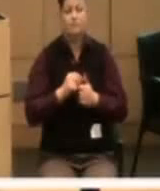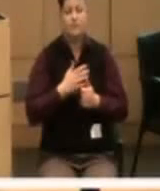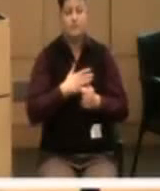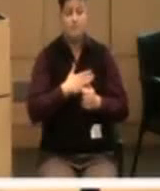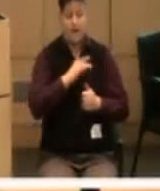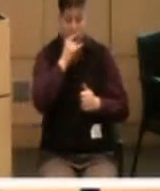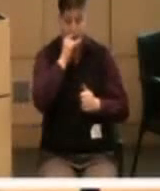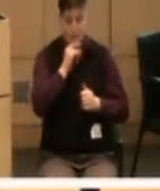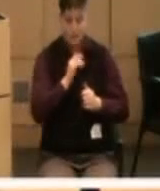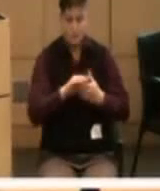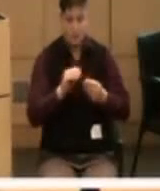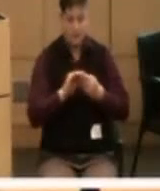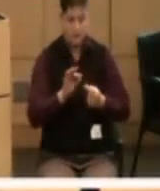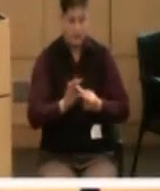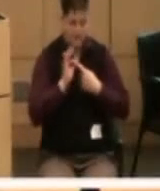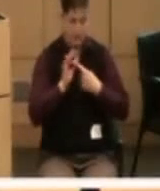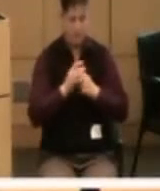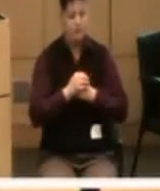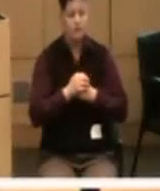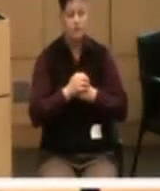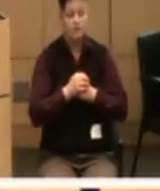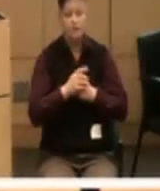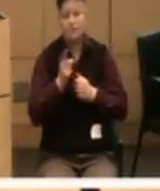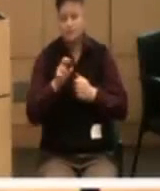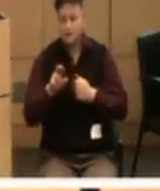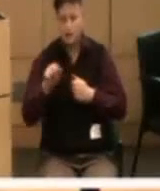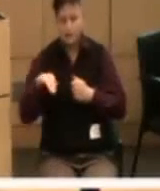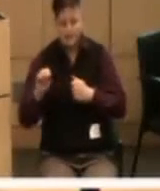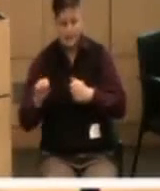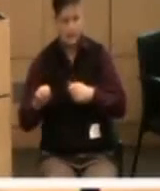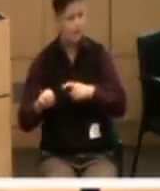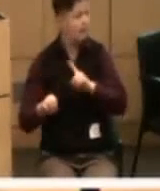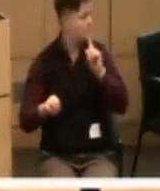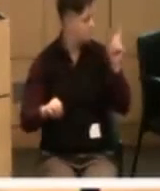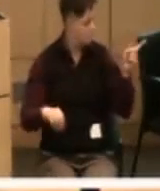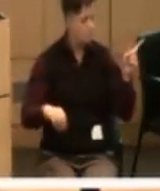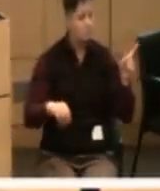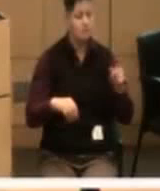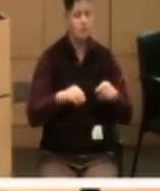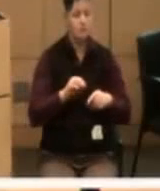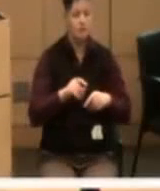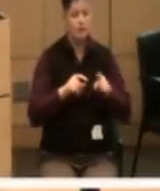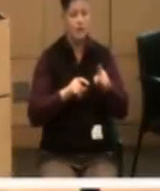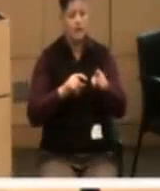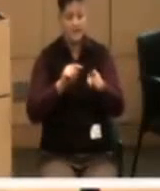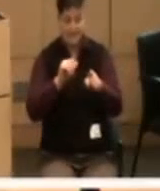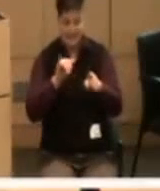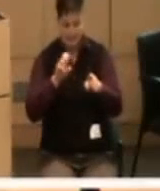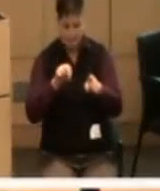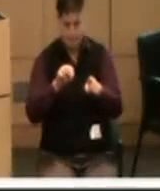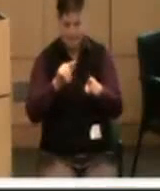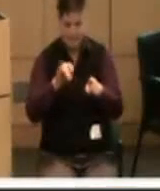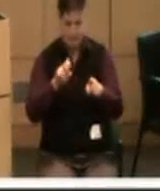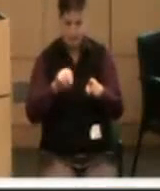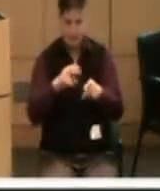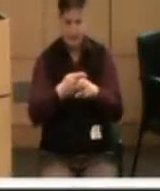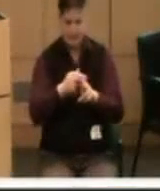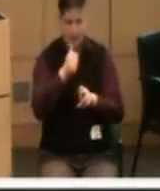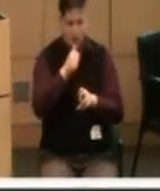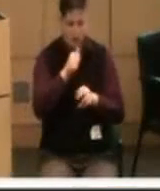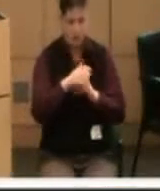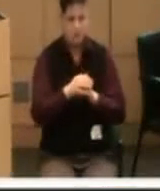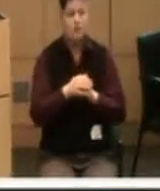Nicole, allowed her to have a trial, 14 years old. And the trial, she had